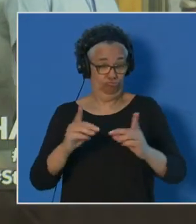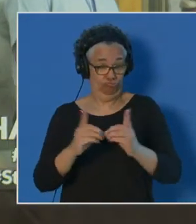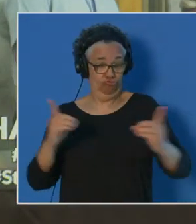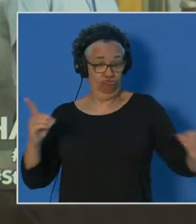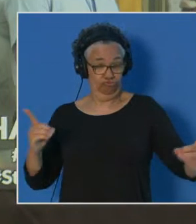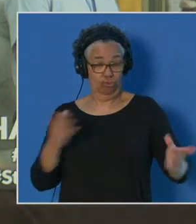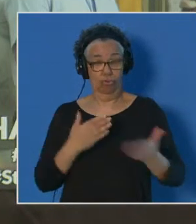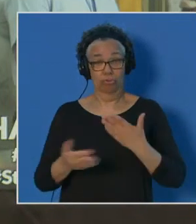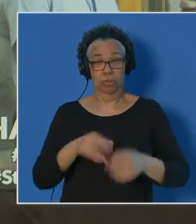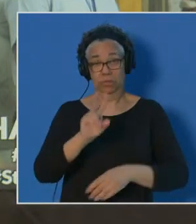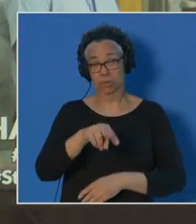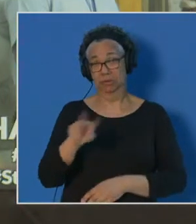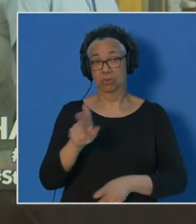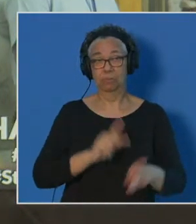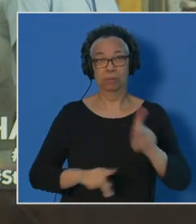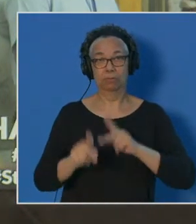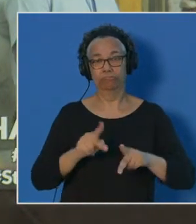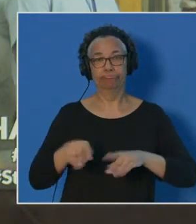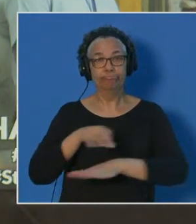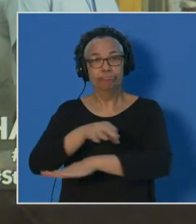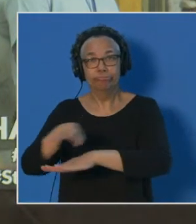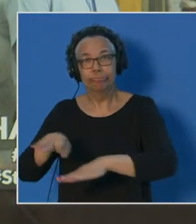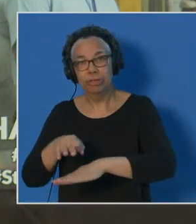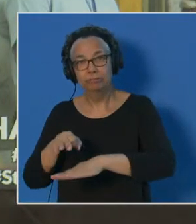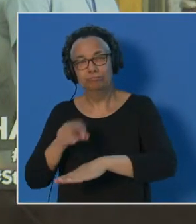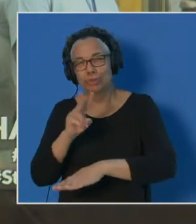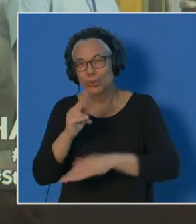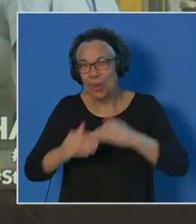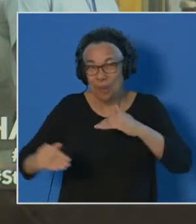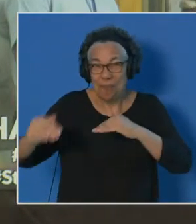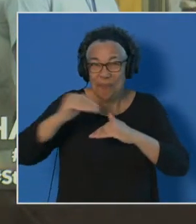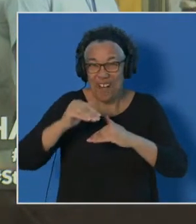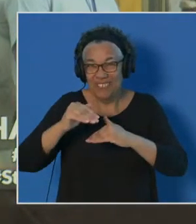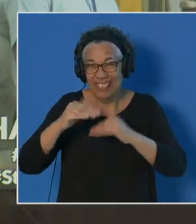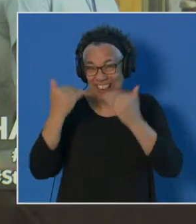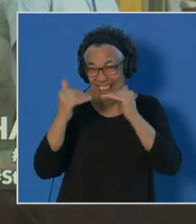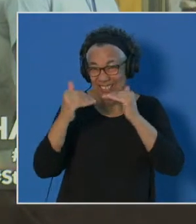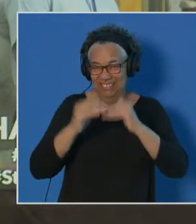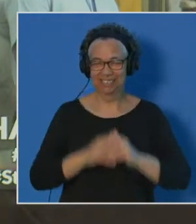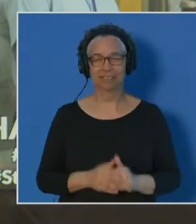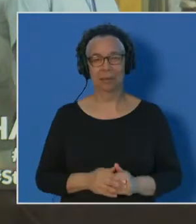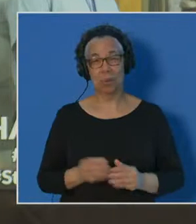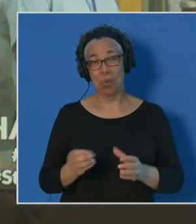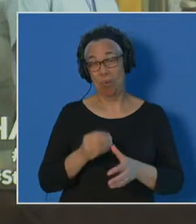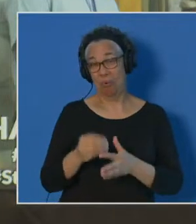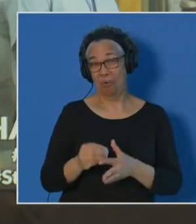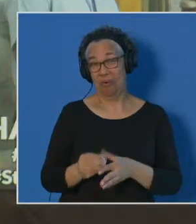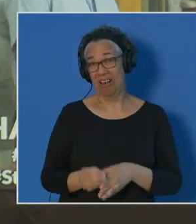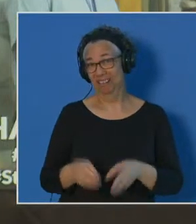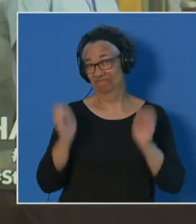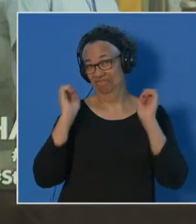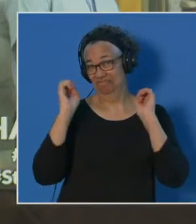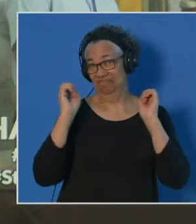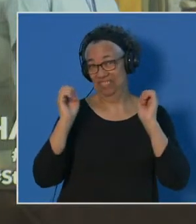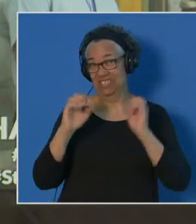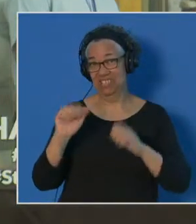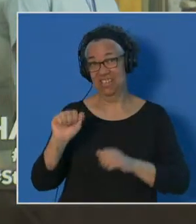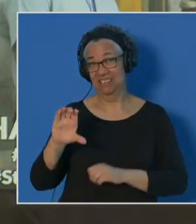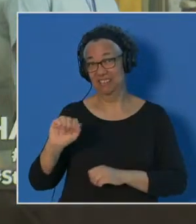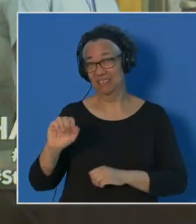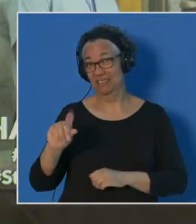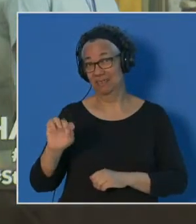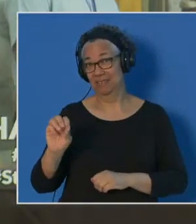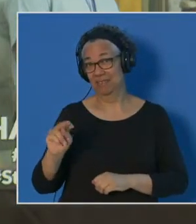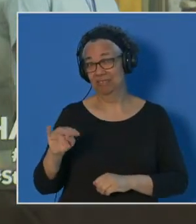22 people on the field, 2 over the limit, or teaching academies, and scuba diving